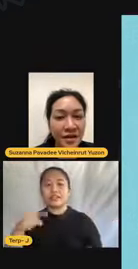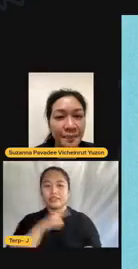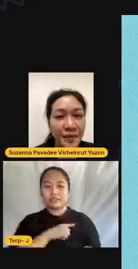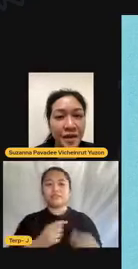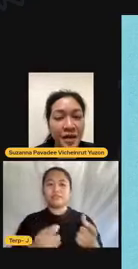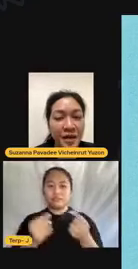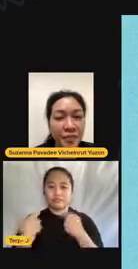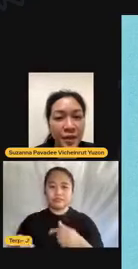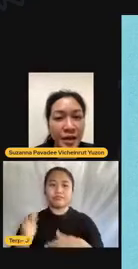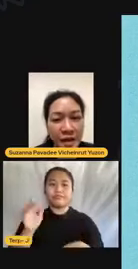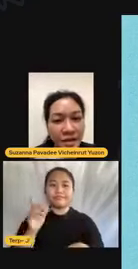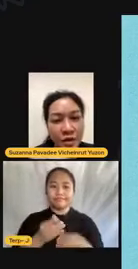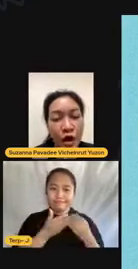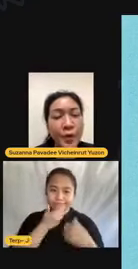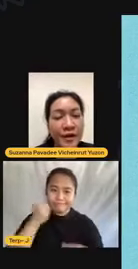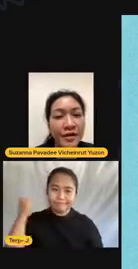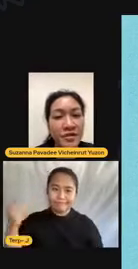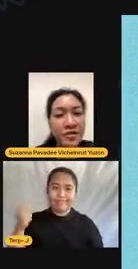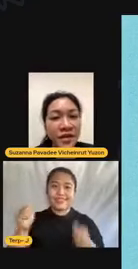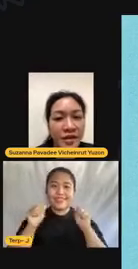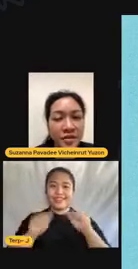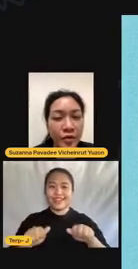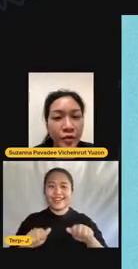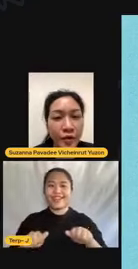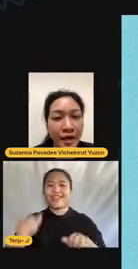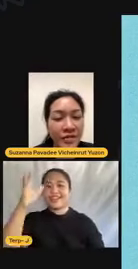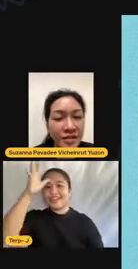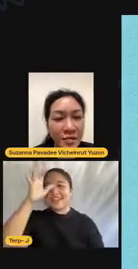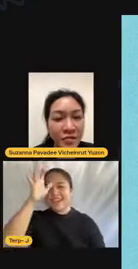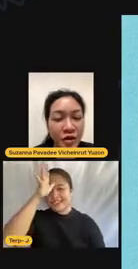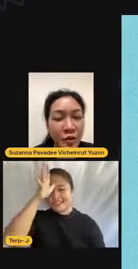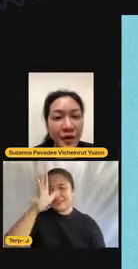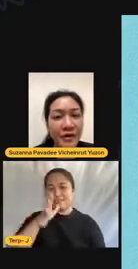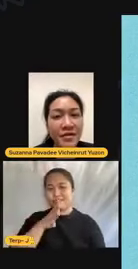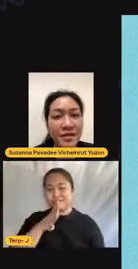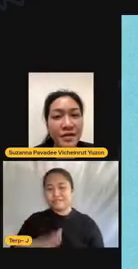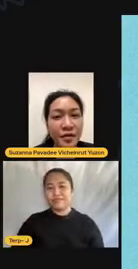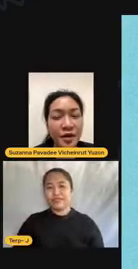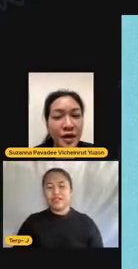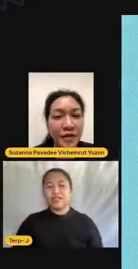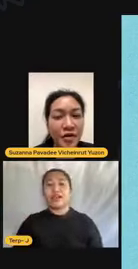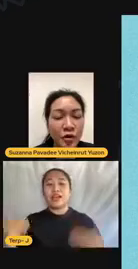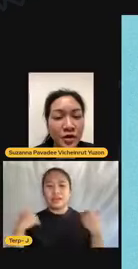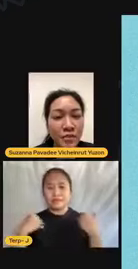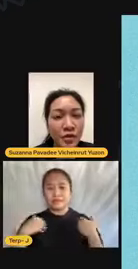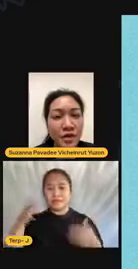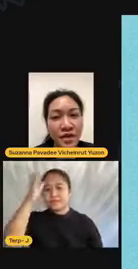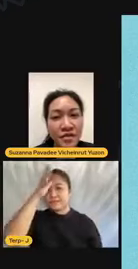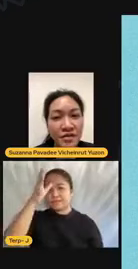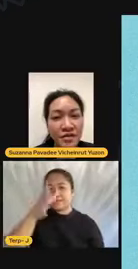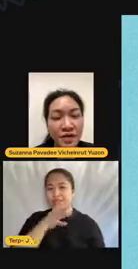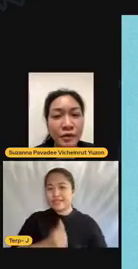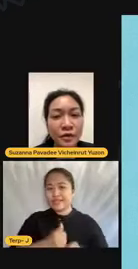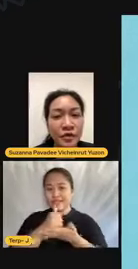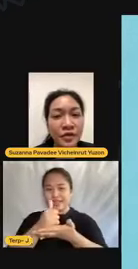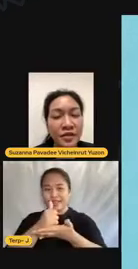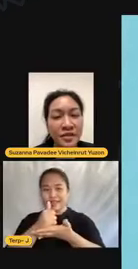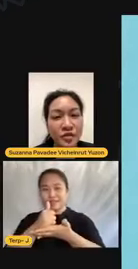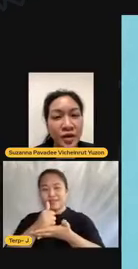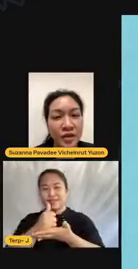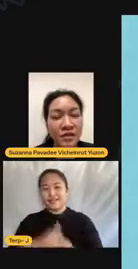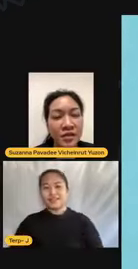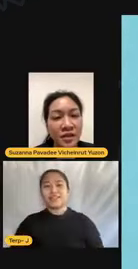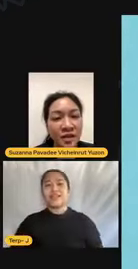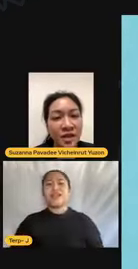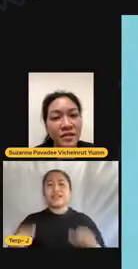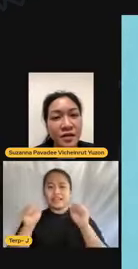kids as co-parents. So we have a team of co-parents. And, you know, you can have your own community to help to do this